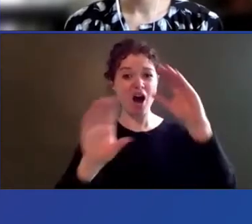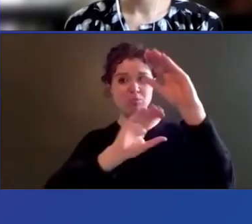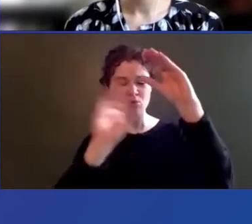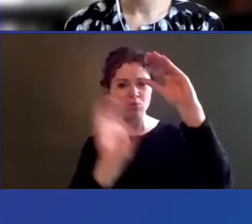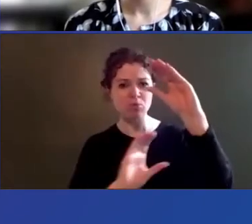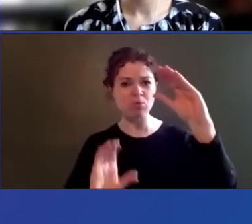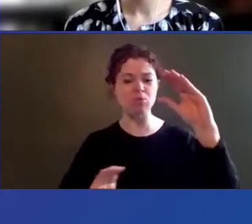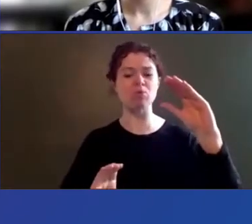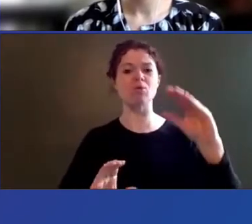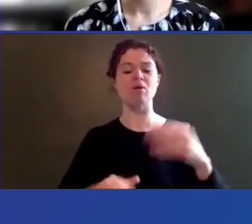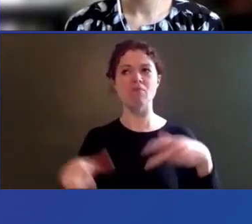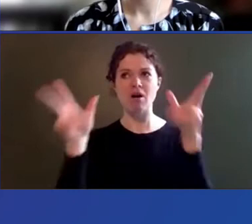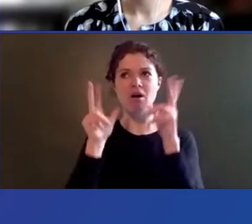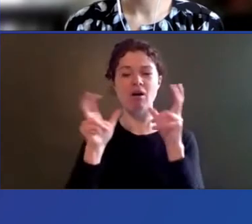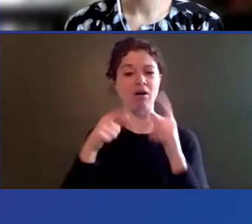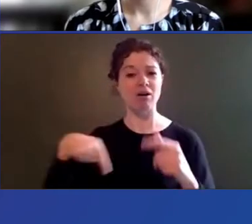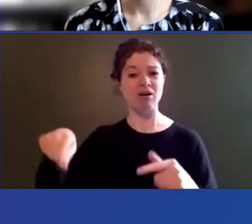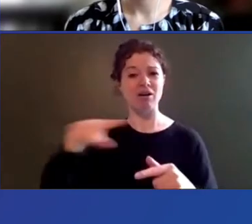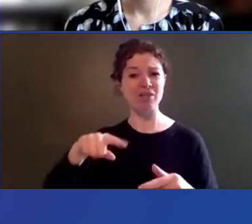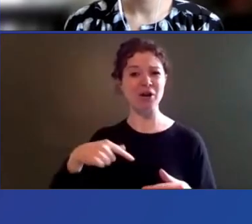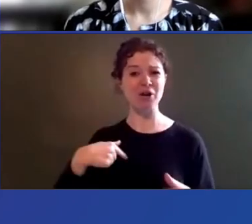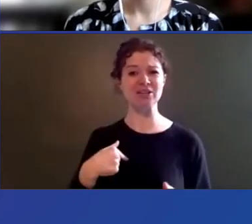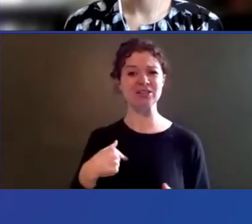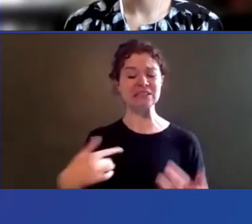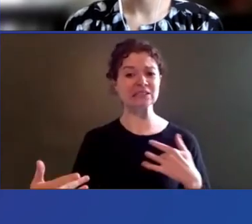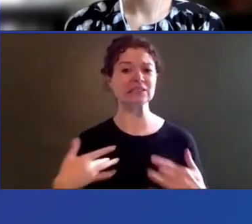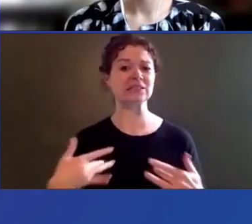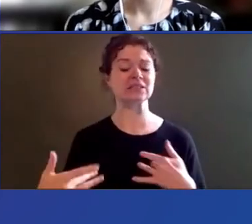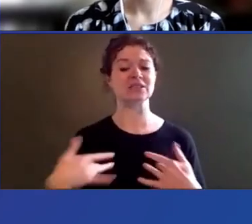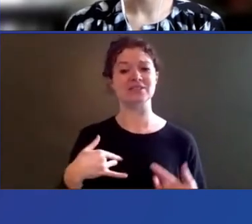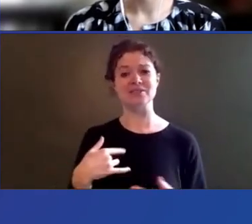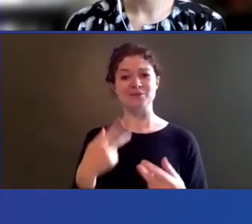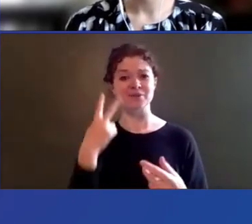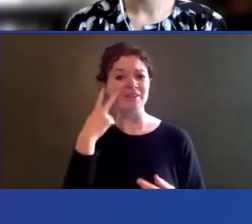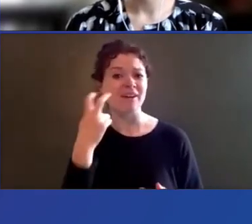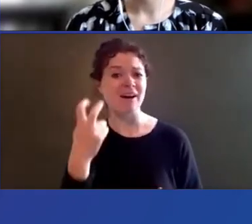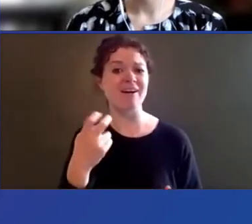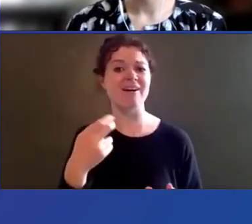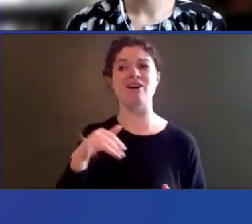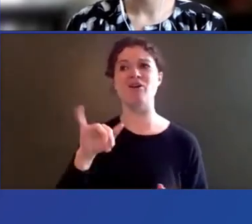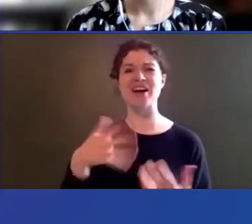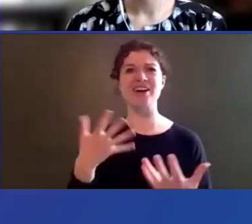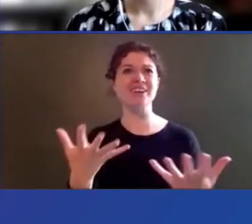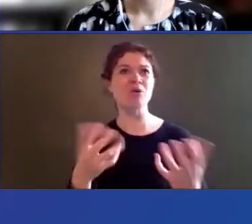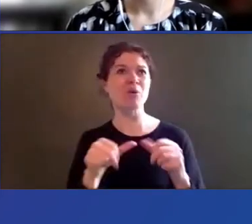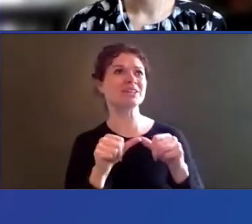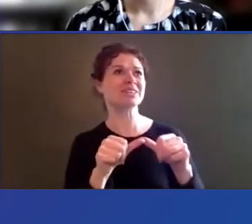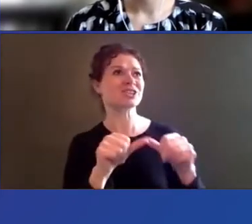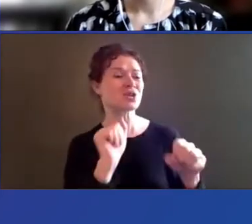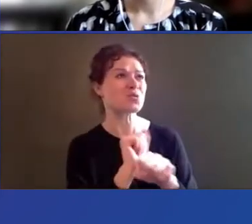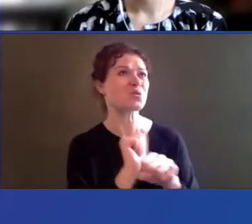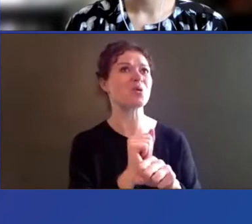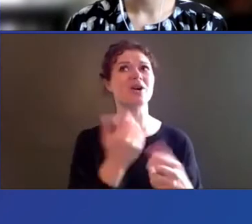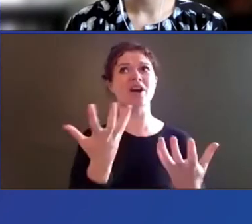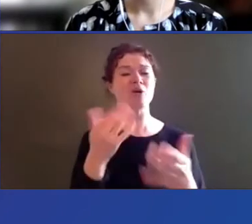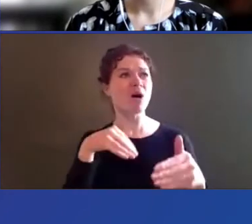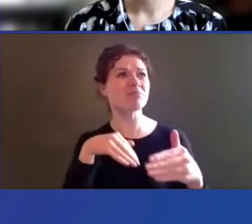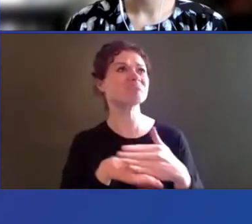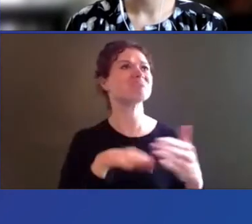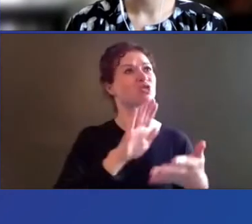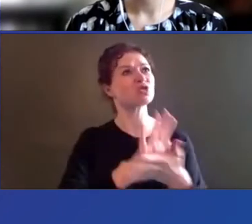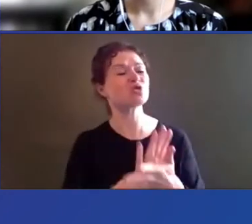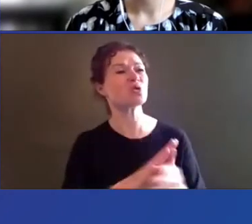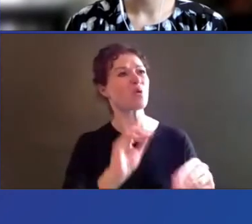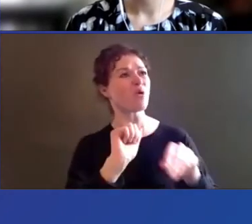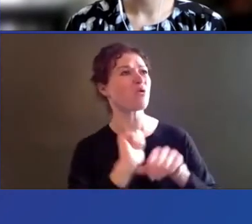hearing from our community members, the uncertainty, the need and desire to continue working in schools and communities,